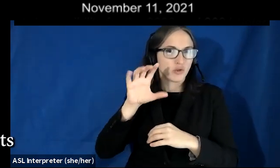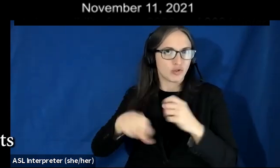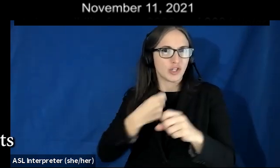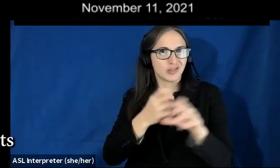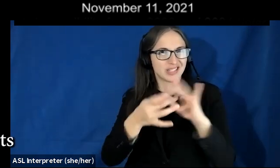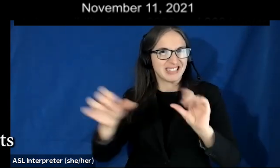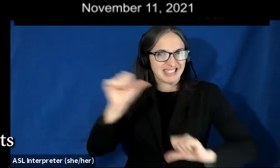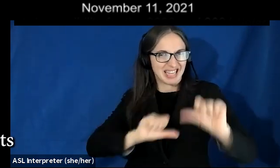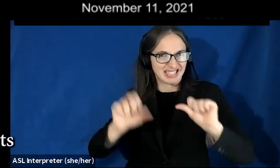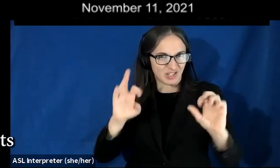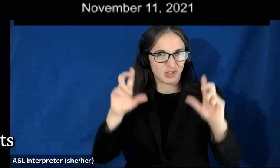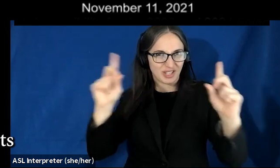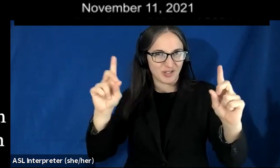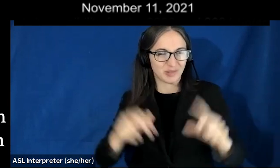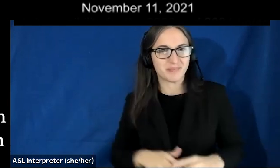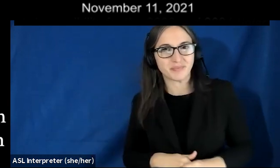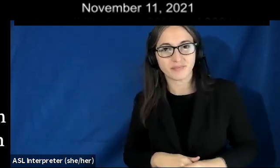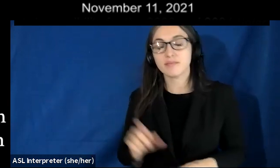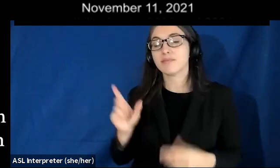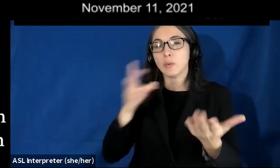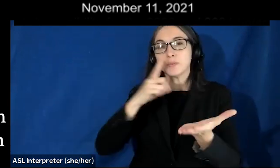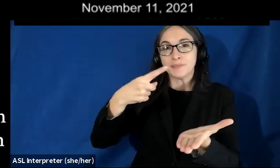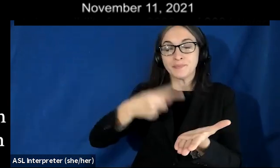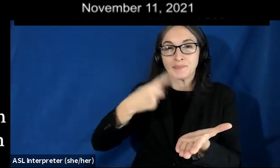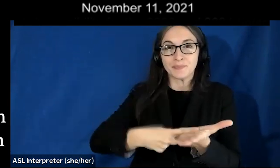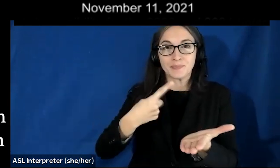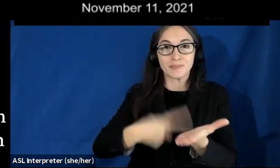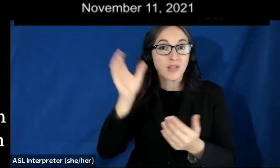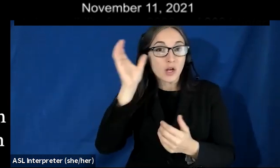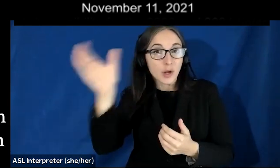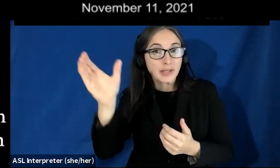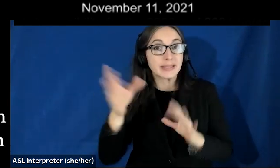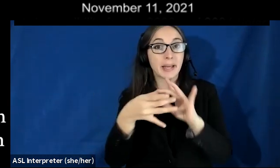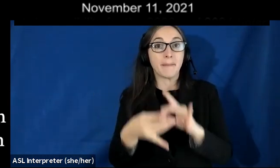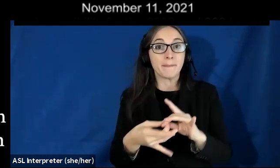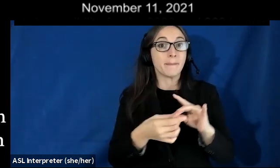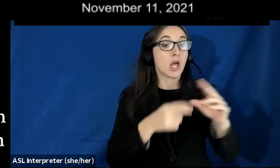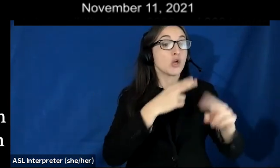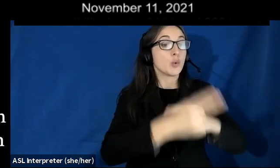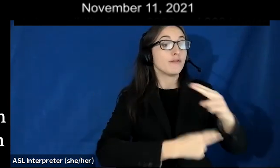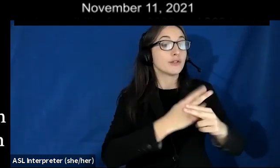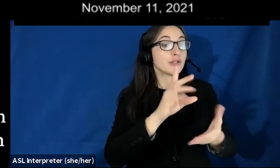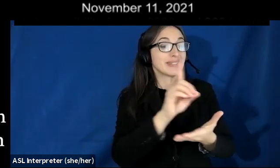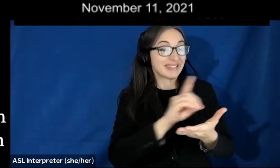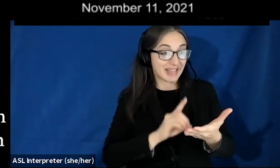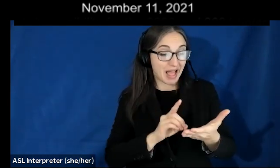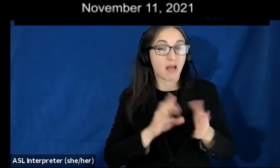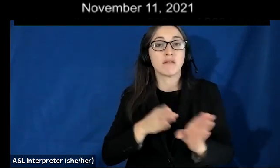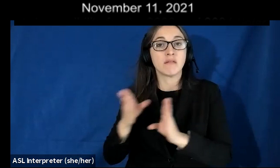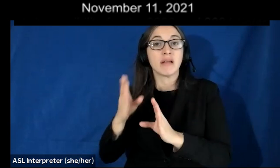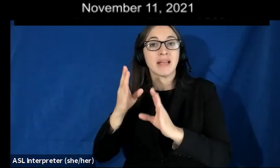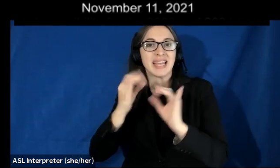I would like to discuss the concepts of universal and individual design in order to make STEM